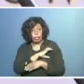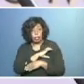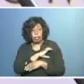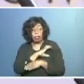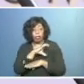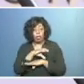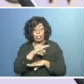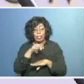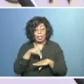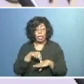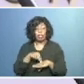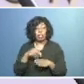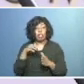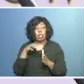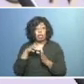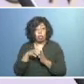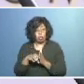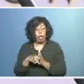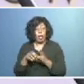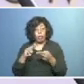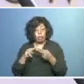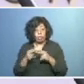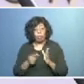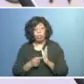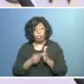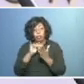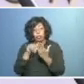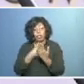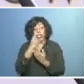National Crime Statistic Report for